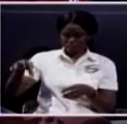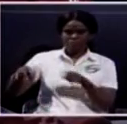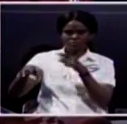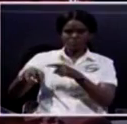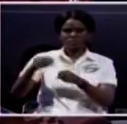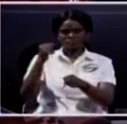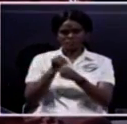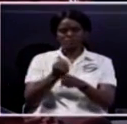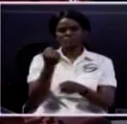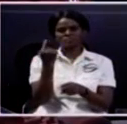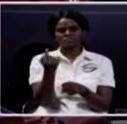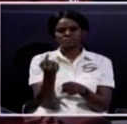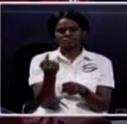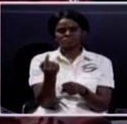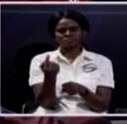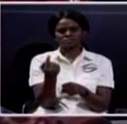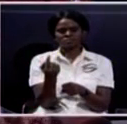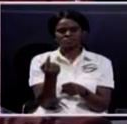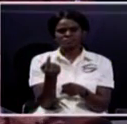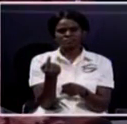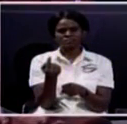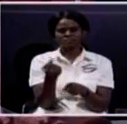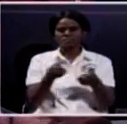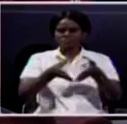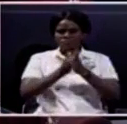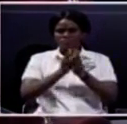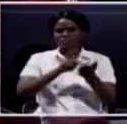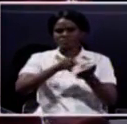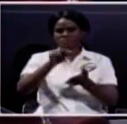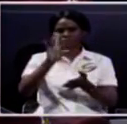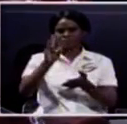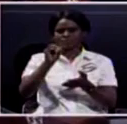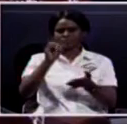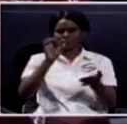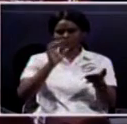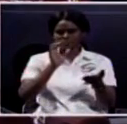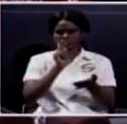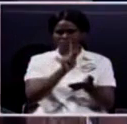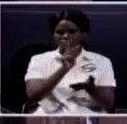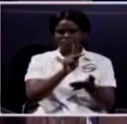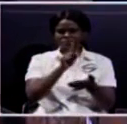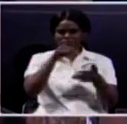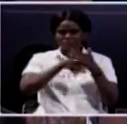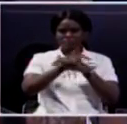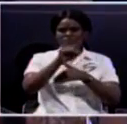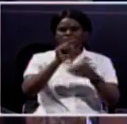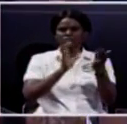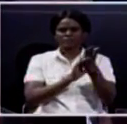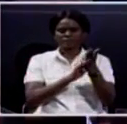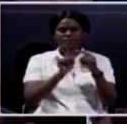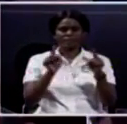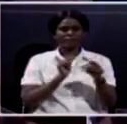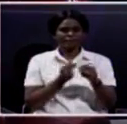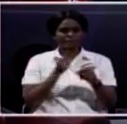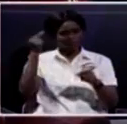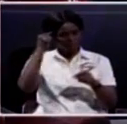grade 9 level, okay, was asked to pay 70 kwacha entry fee. But as a listening